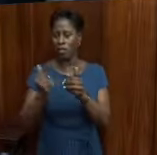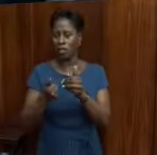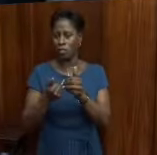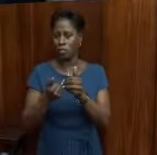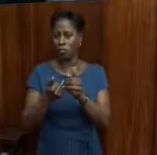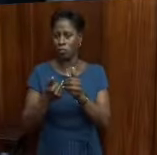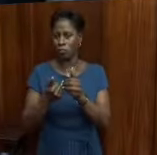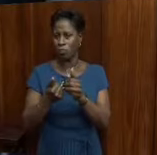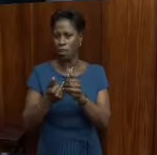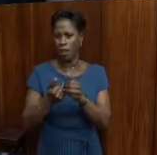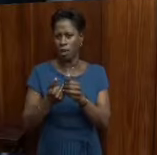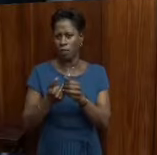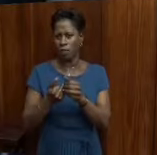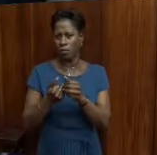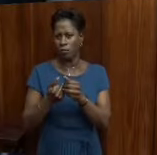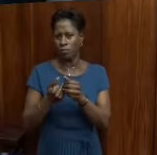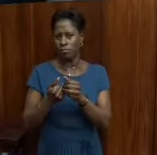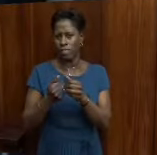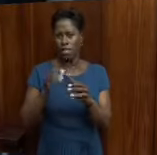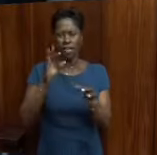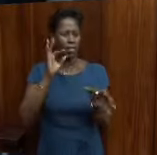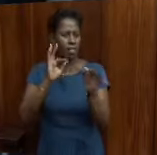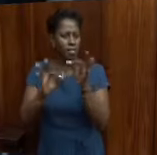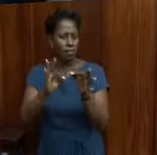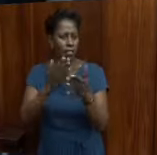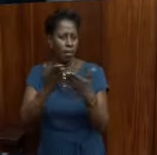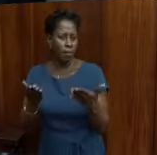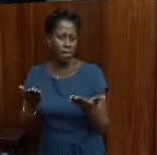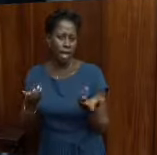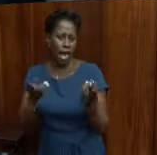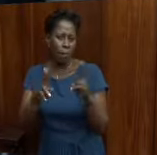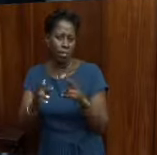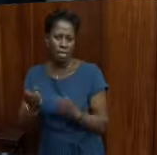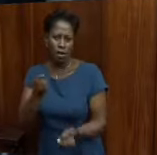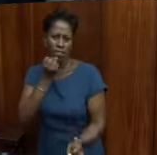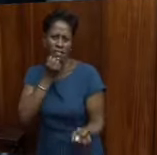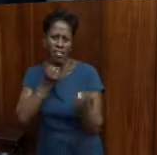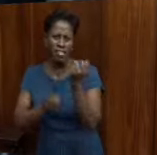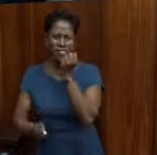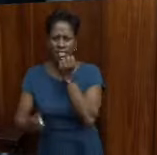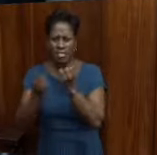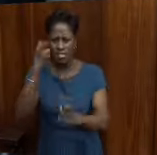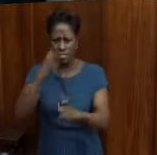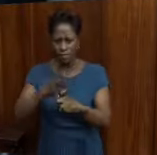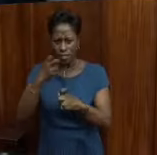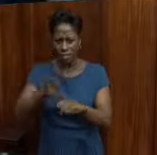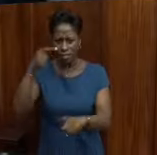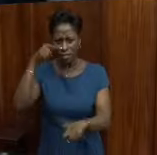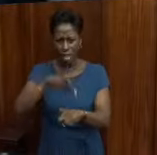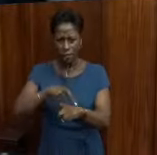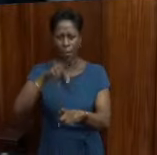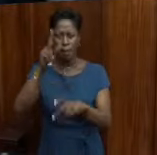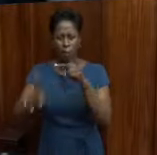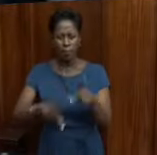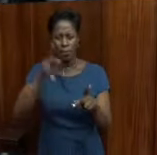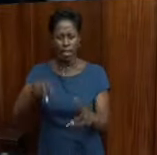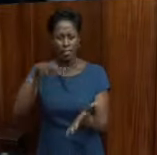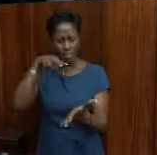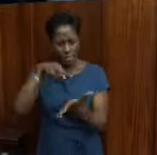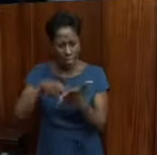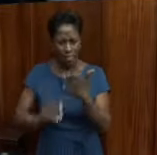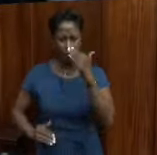full-time effort which requires the dedication of resources of all kinds. I am sure that the Office of the Department of Sustainable Development will